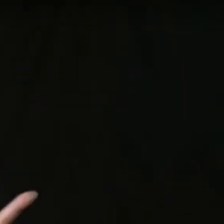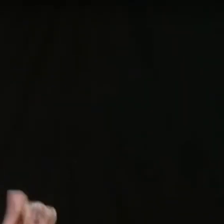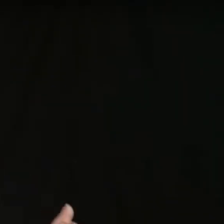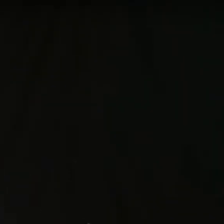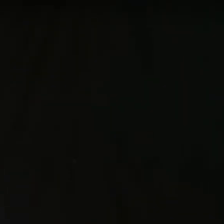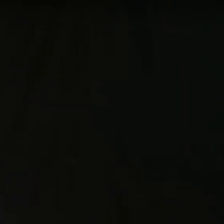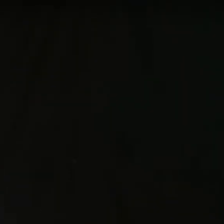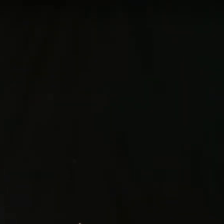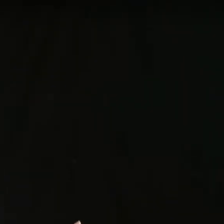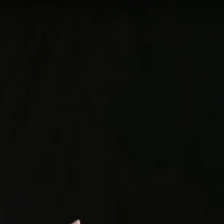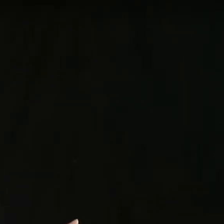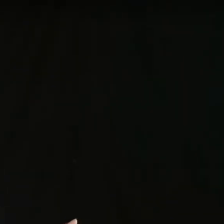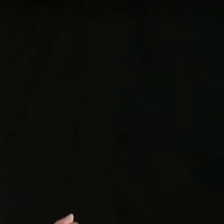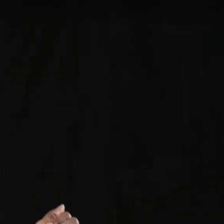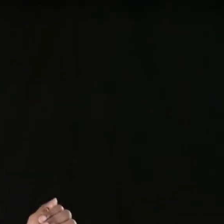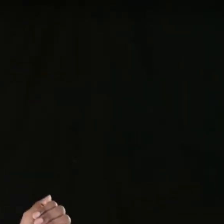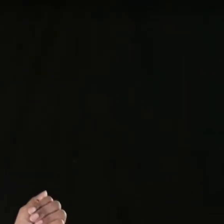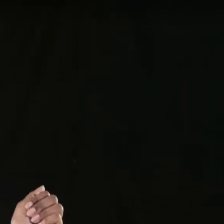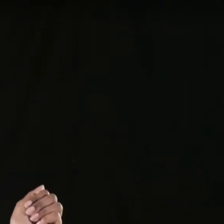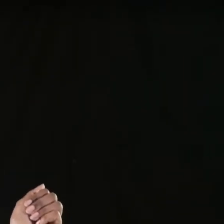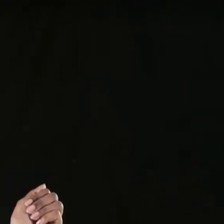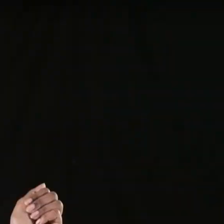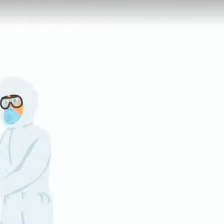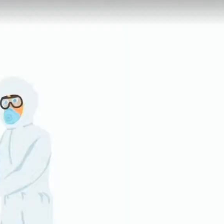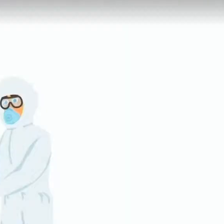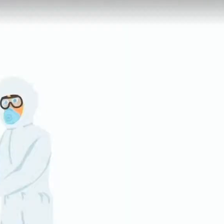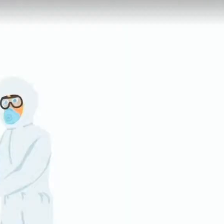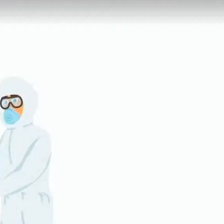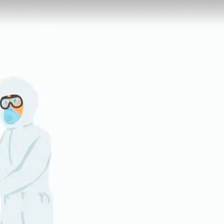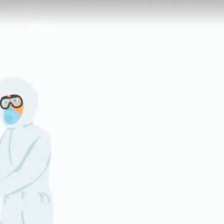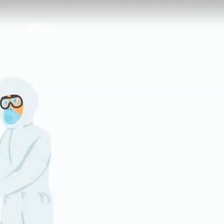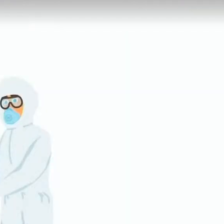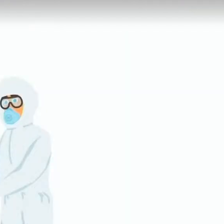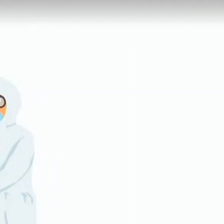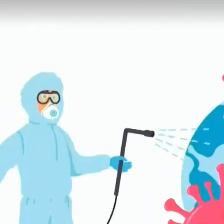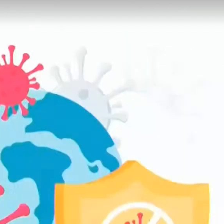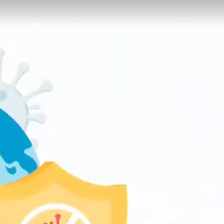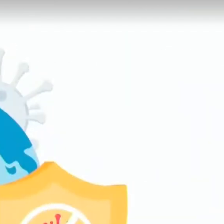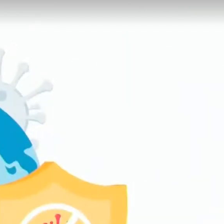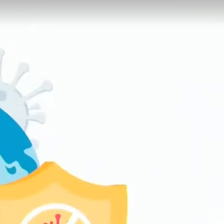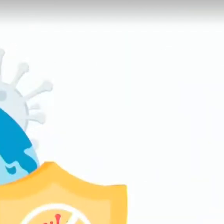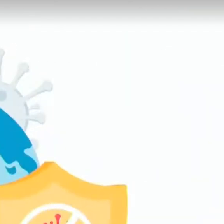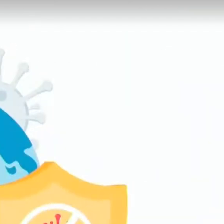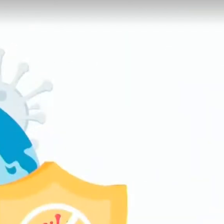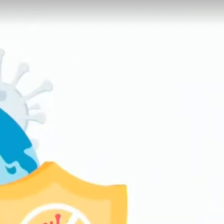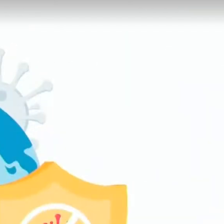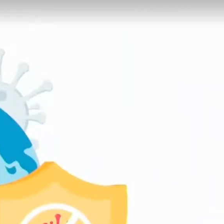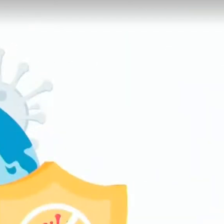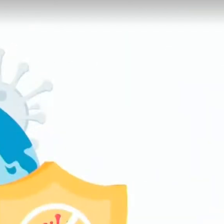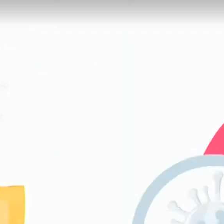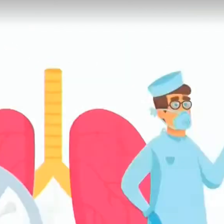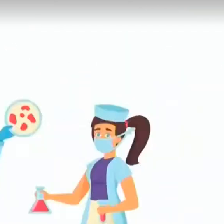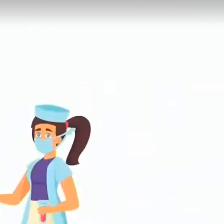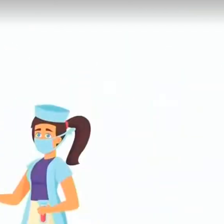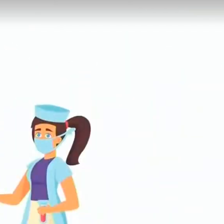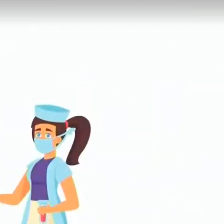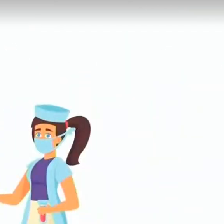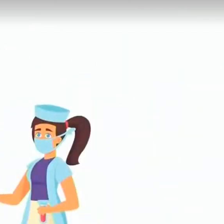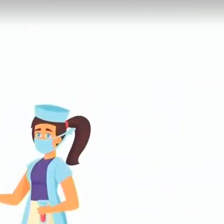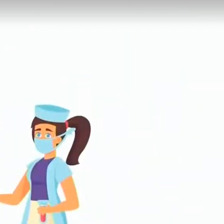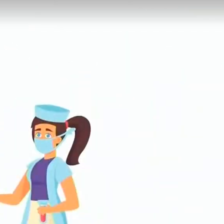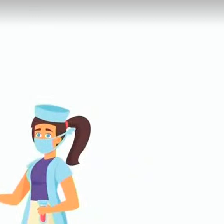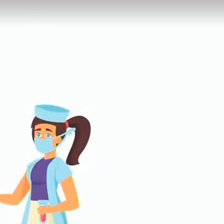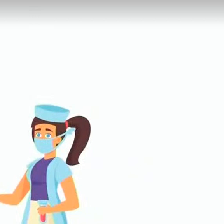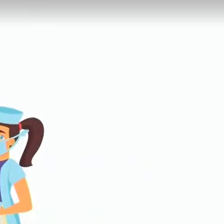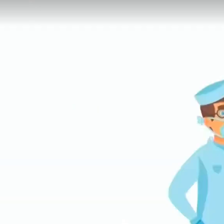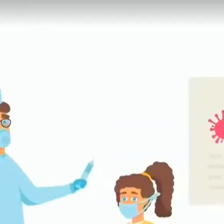your distance, please. And thanks. Healthcare workers are working very hard to ensure lives are saved and people